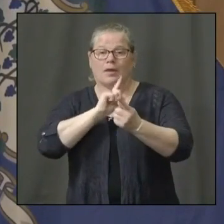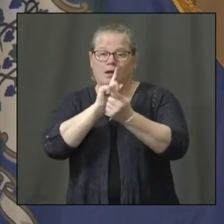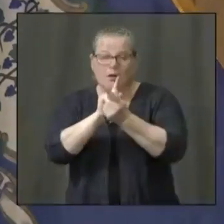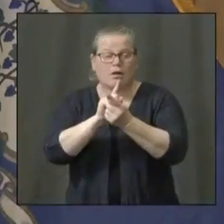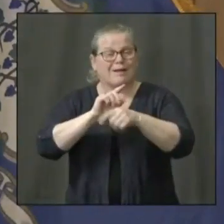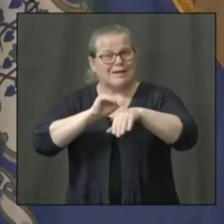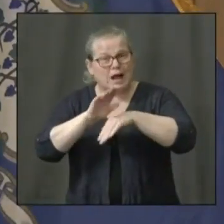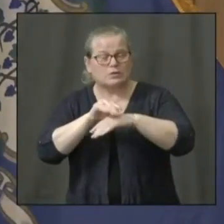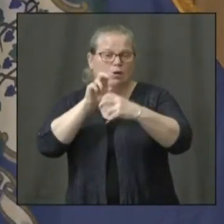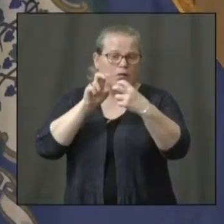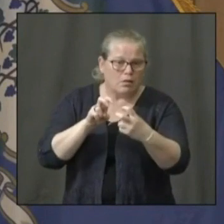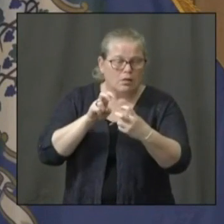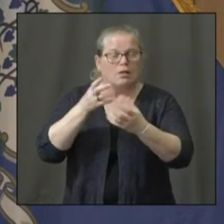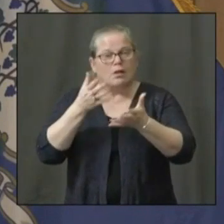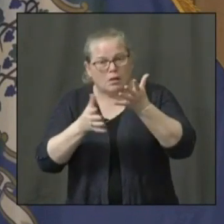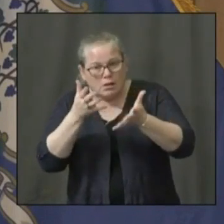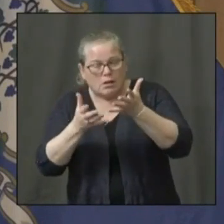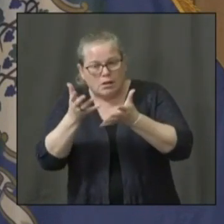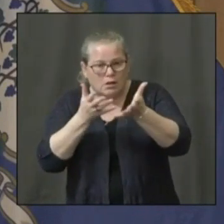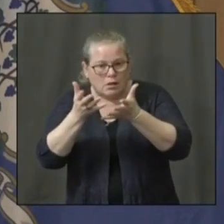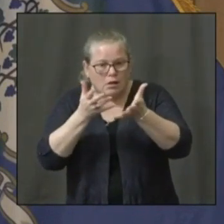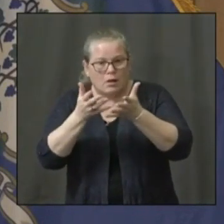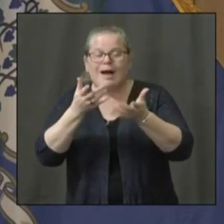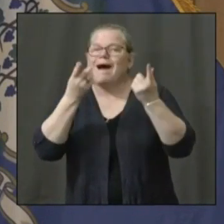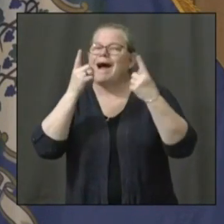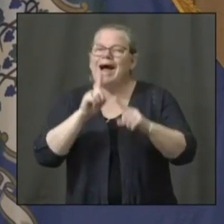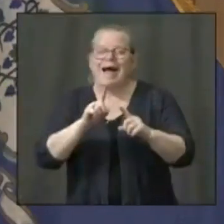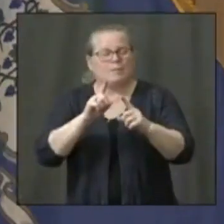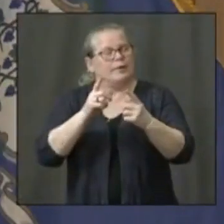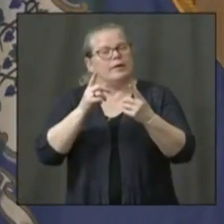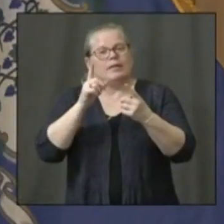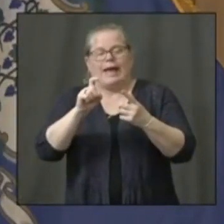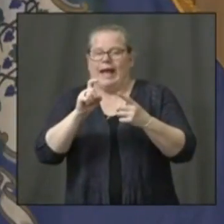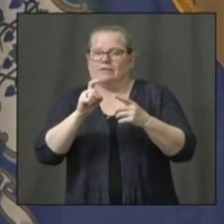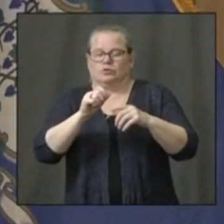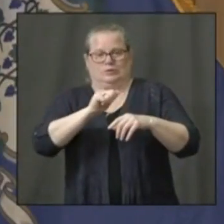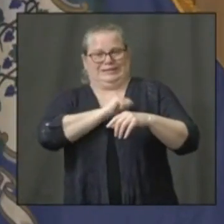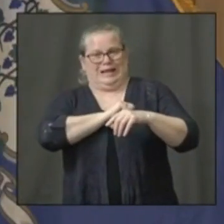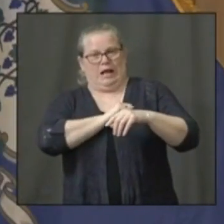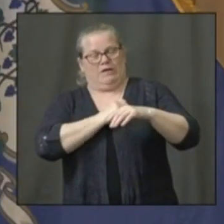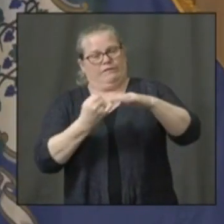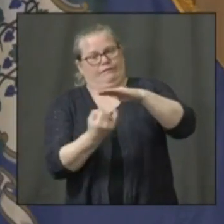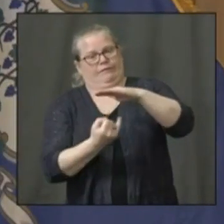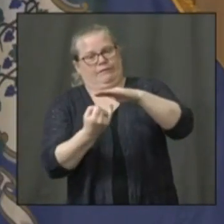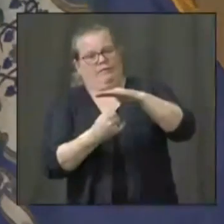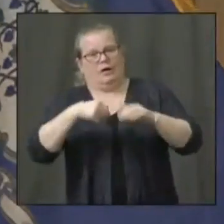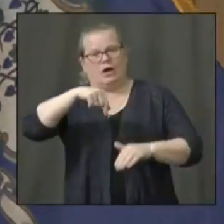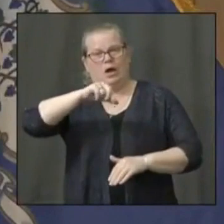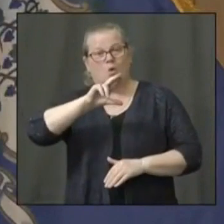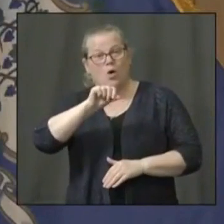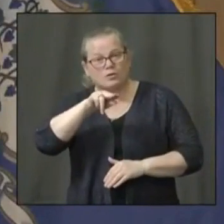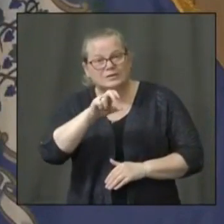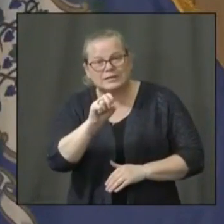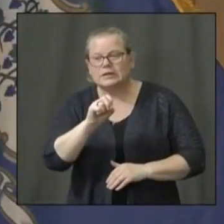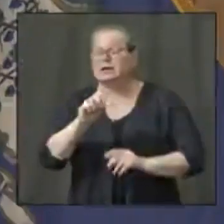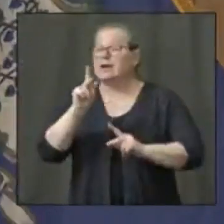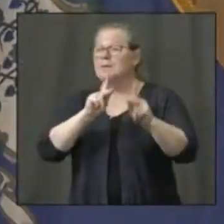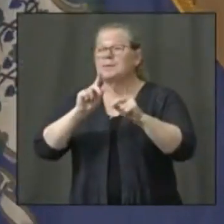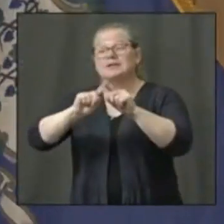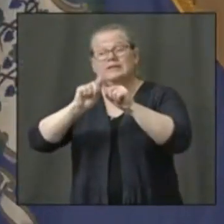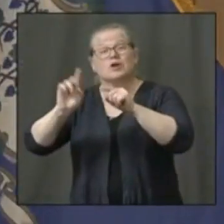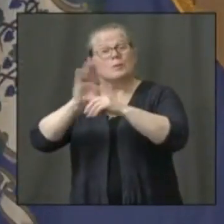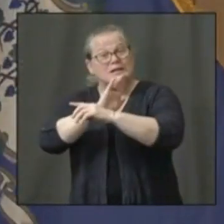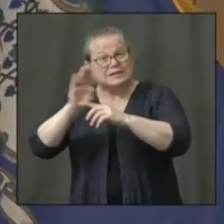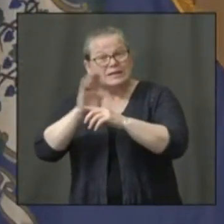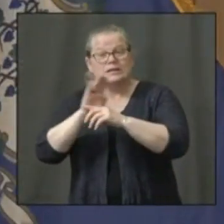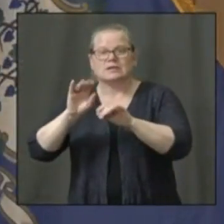are people facing businesses. I can't do that by telecommuting. These are the type of people that we have to make sure we keep safe and